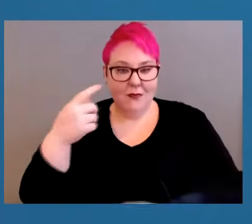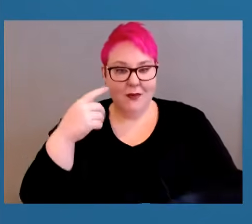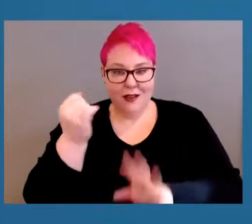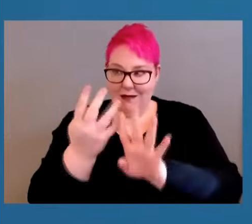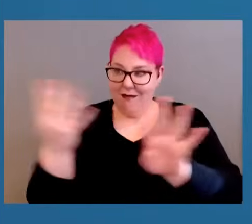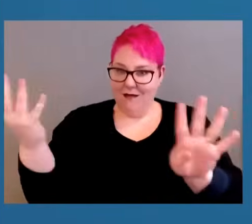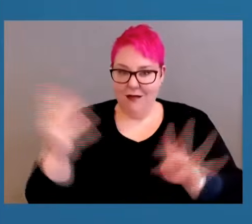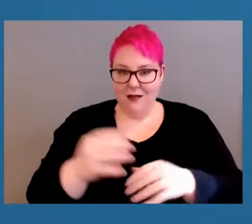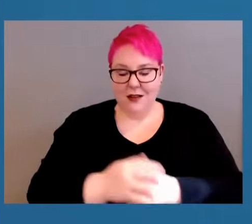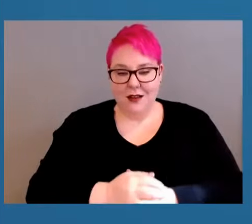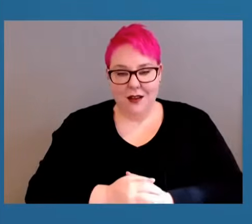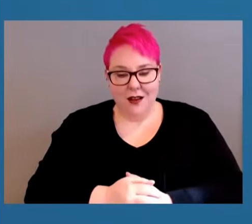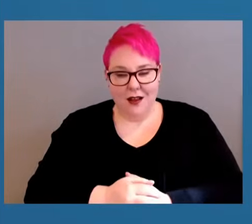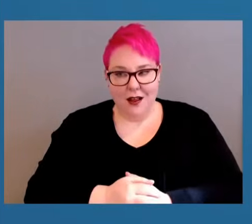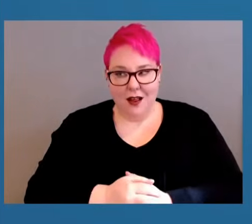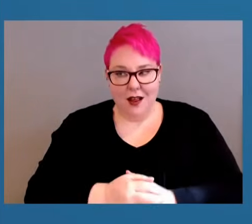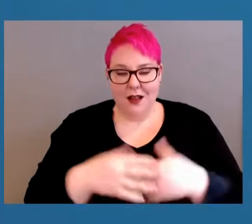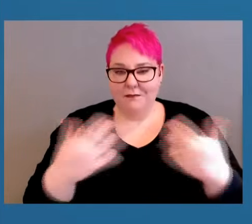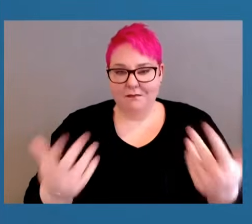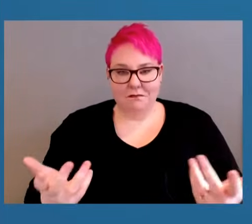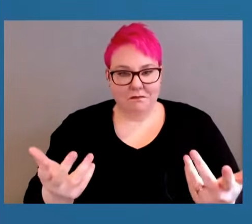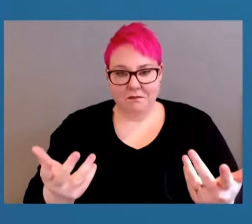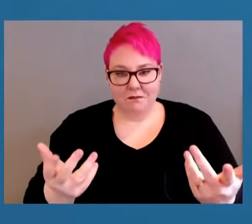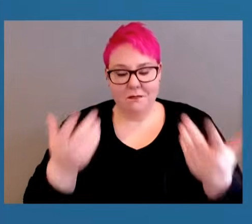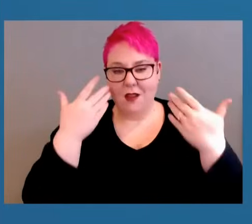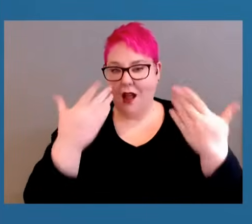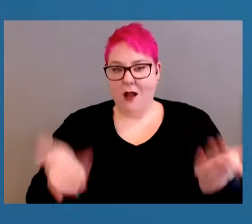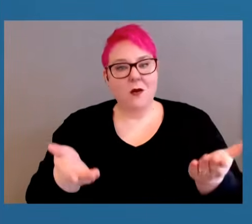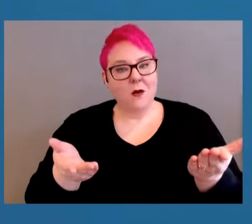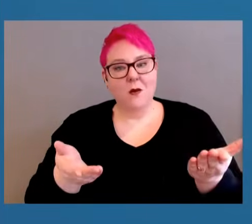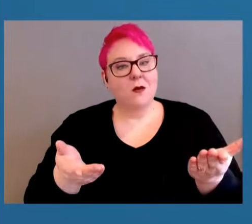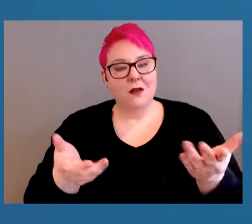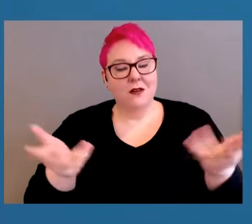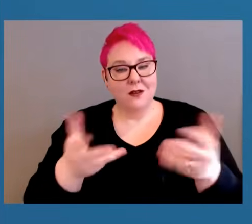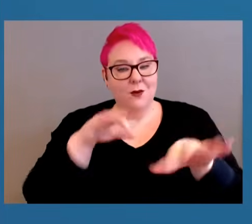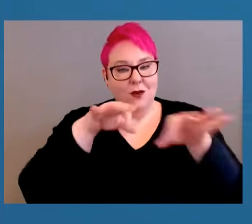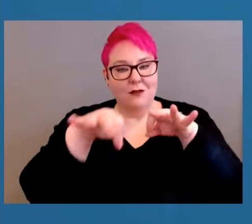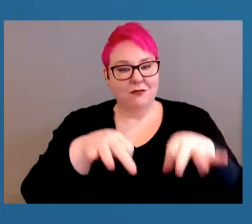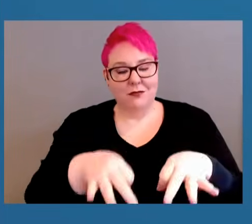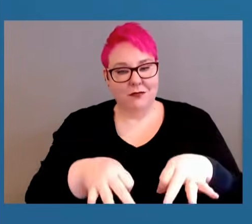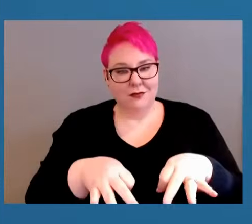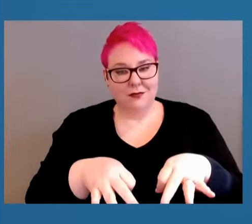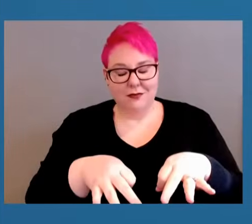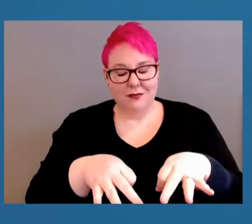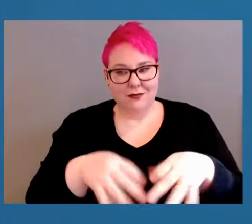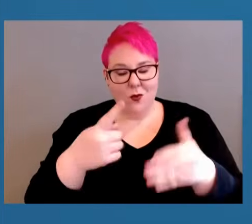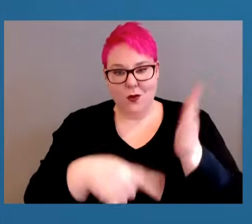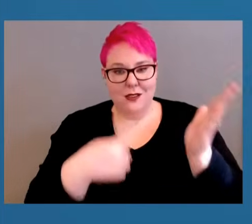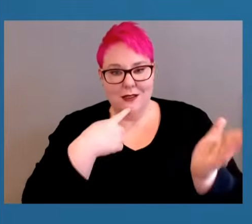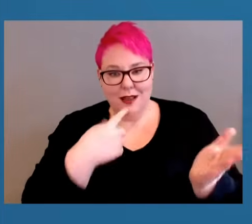I don't know what you say after describing that. It is so deeply appalling.